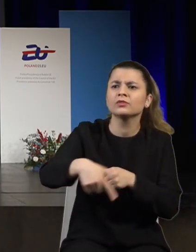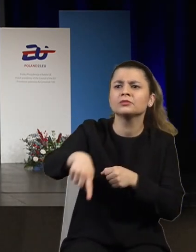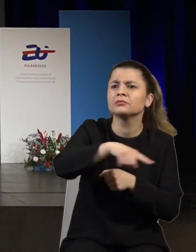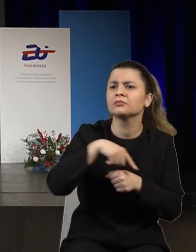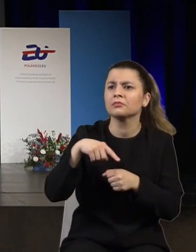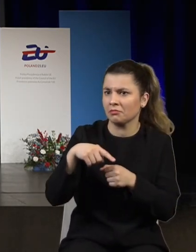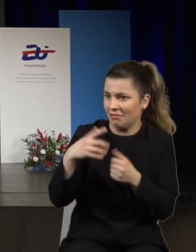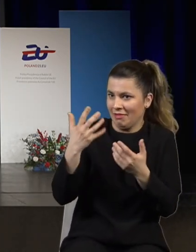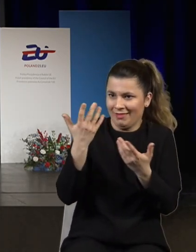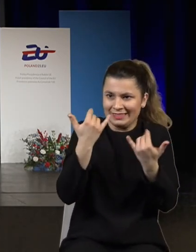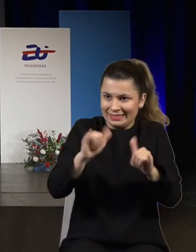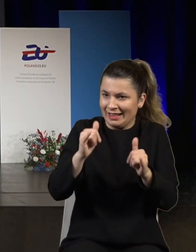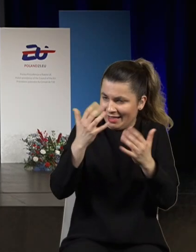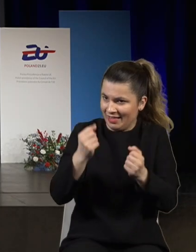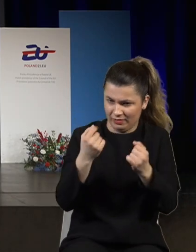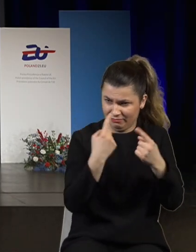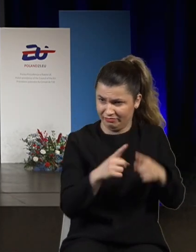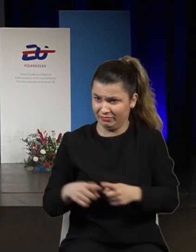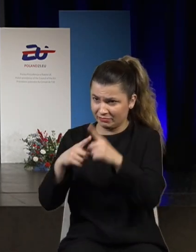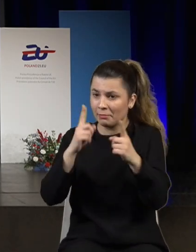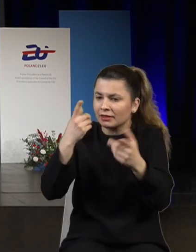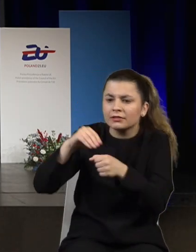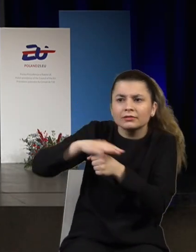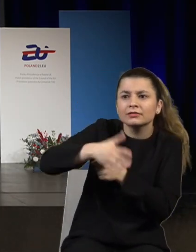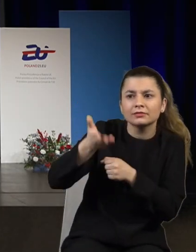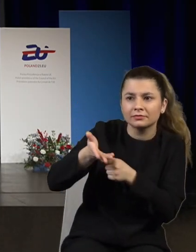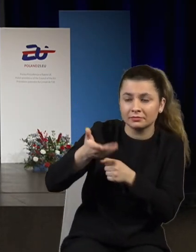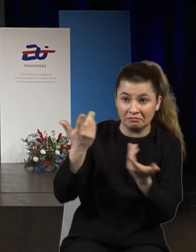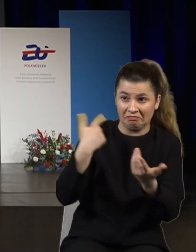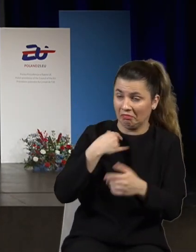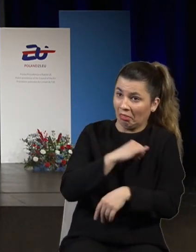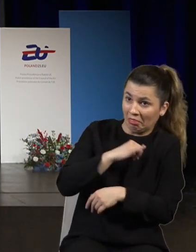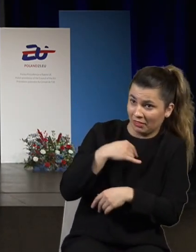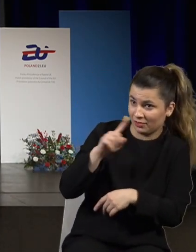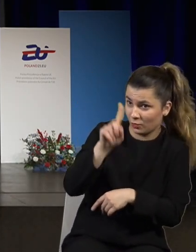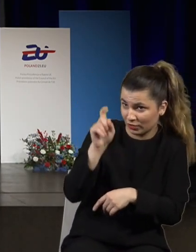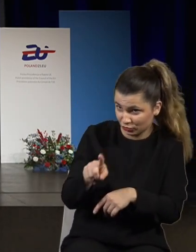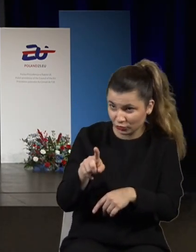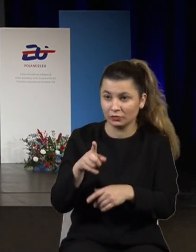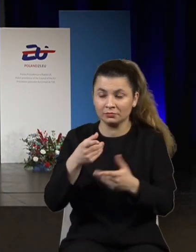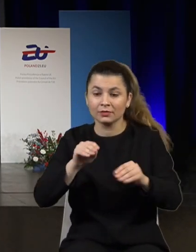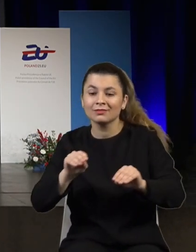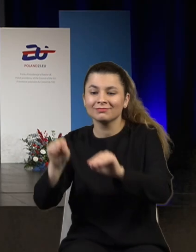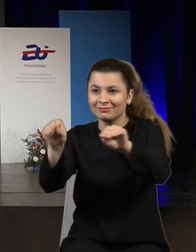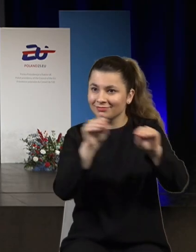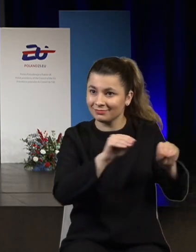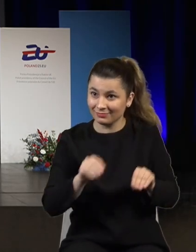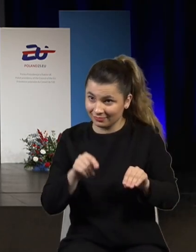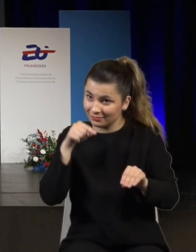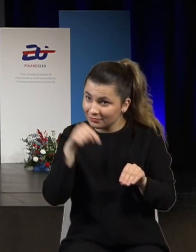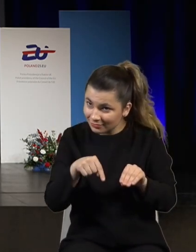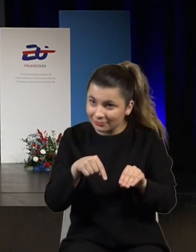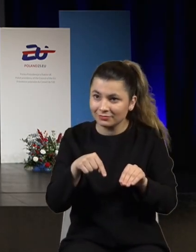see mobility then in the light of these climate challenges and in the light of also